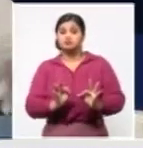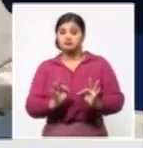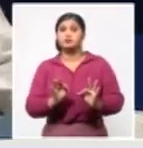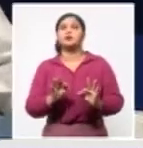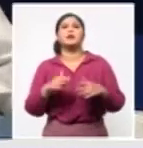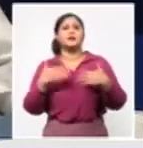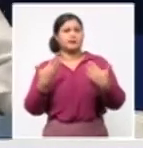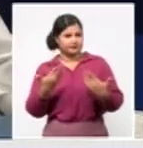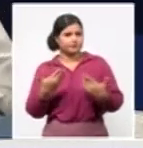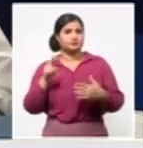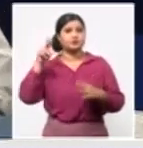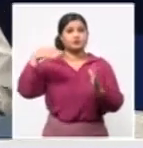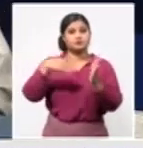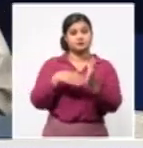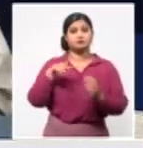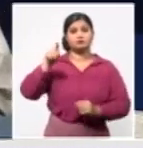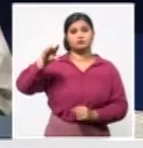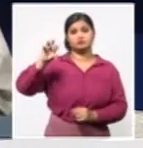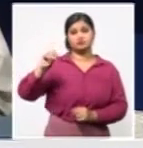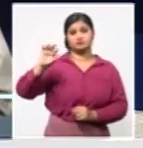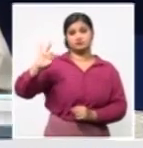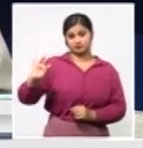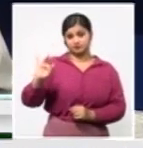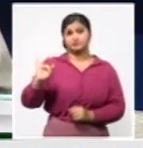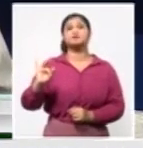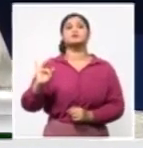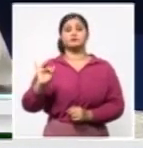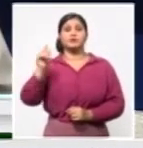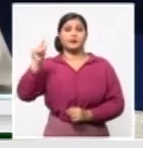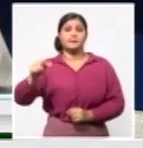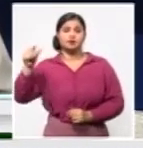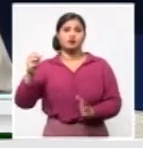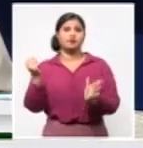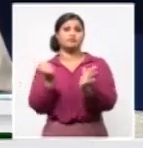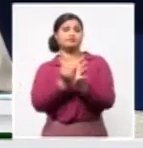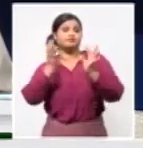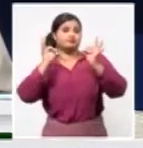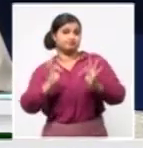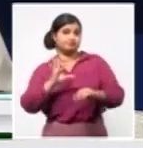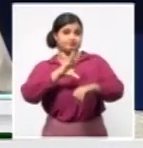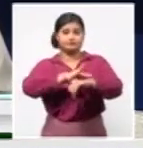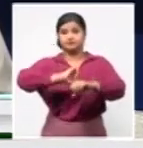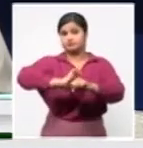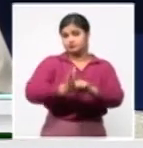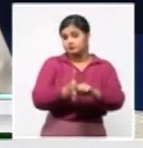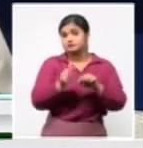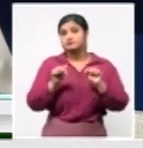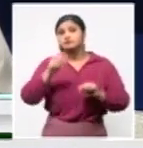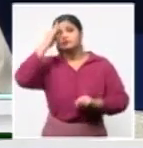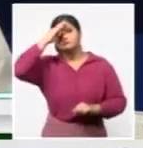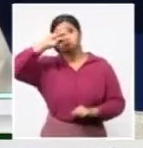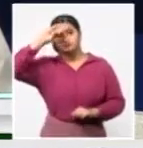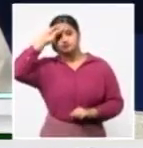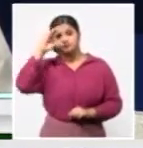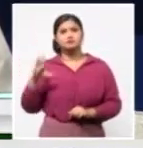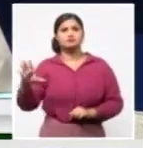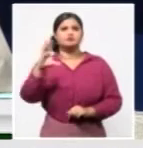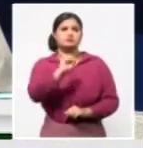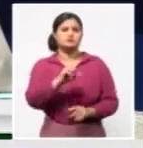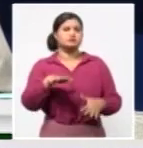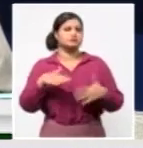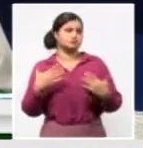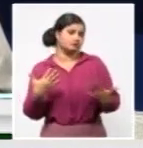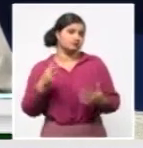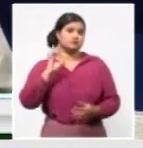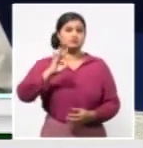cases. Of the 2 confirmed cases yesterday, one was male and the other female. Of all diagnosed cases